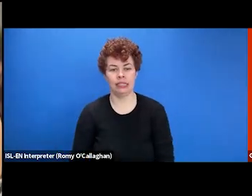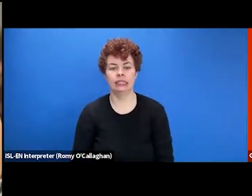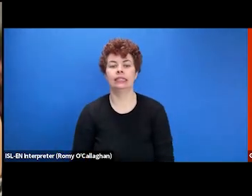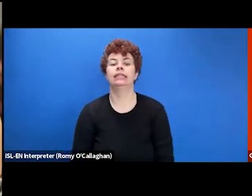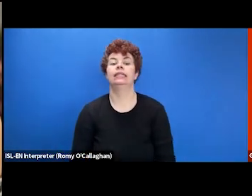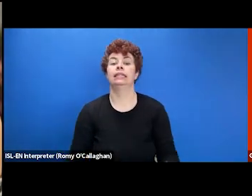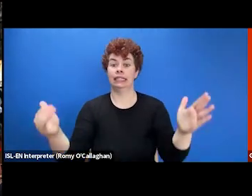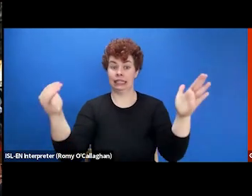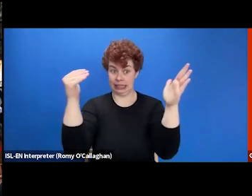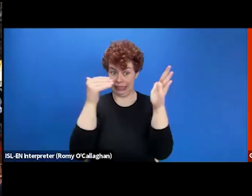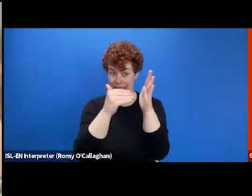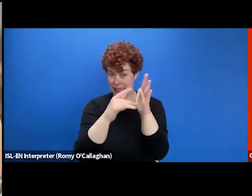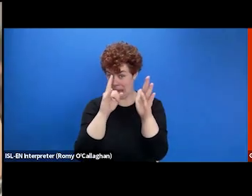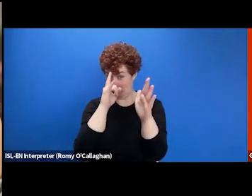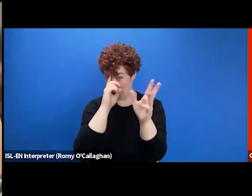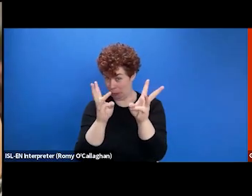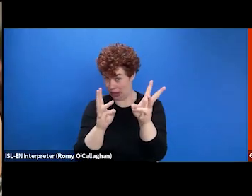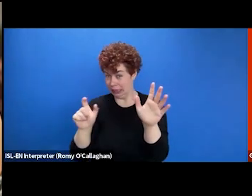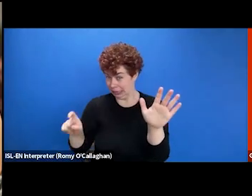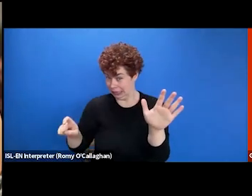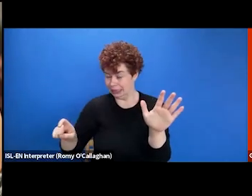Yes, I hope it works. Yes, okay.